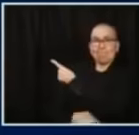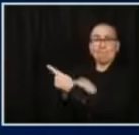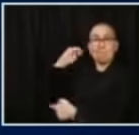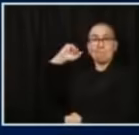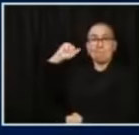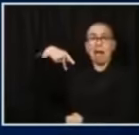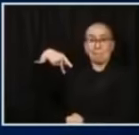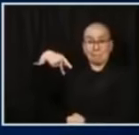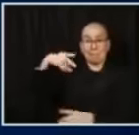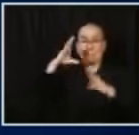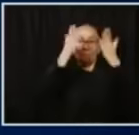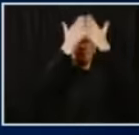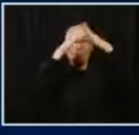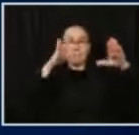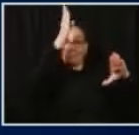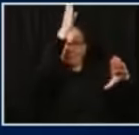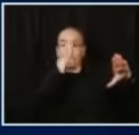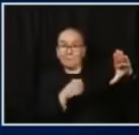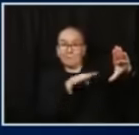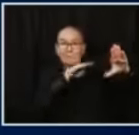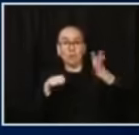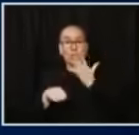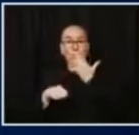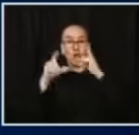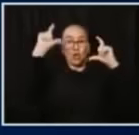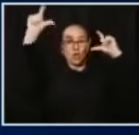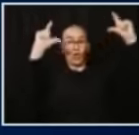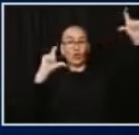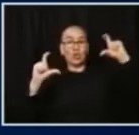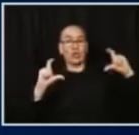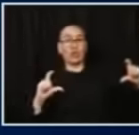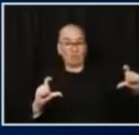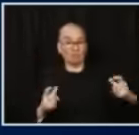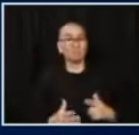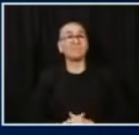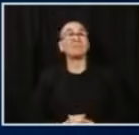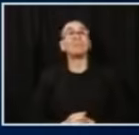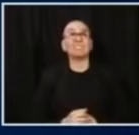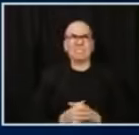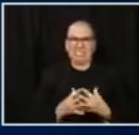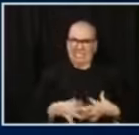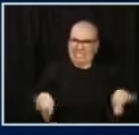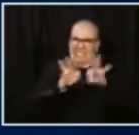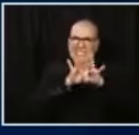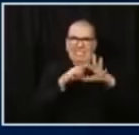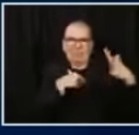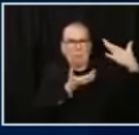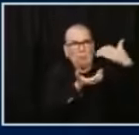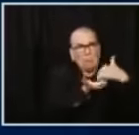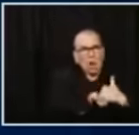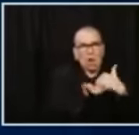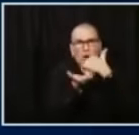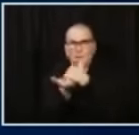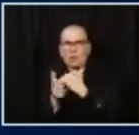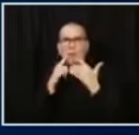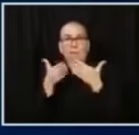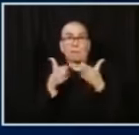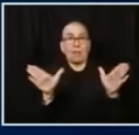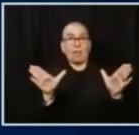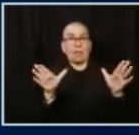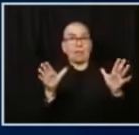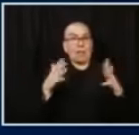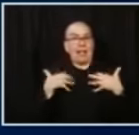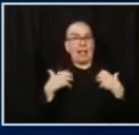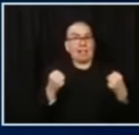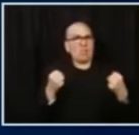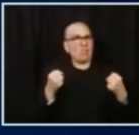since 2002, and they are key partners for health systems and public health responses. It's a well-established system and